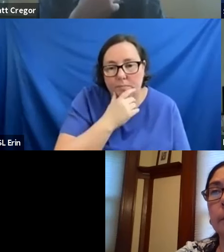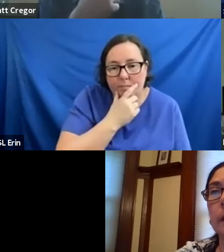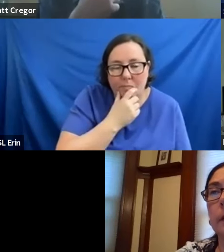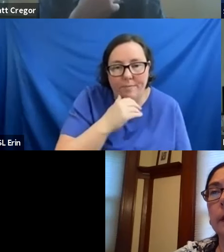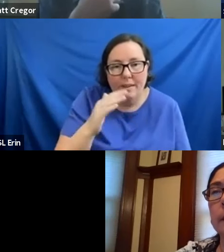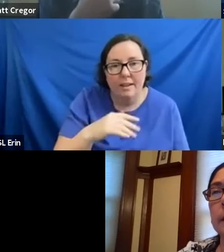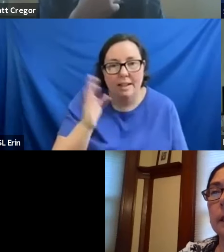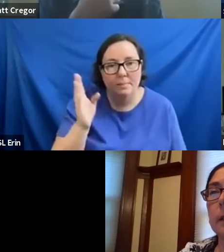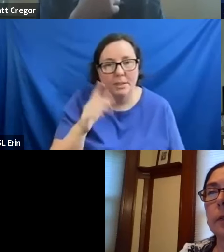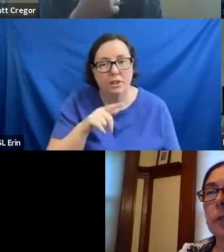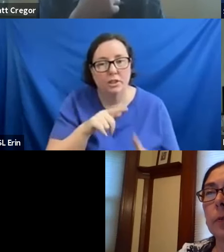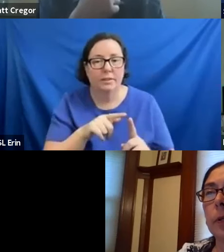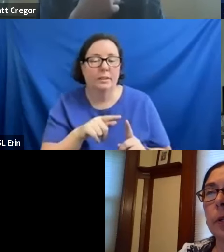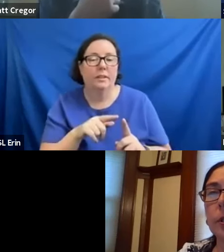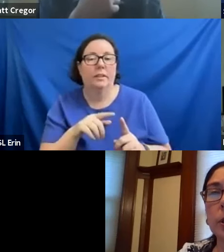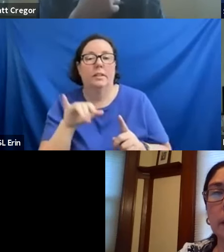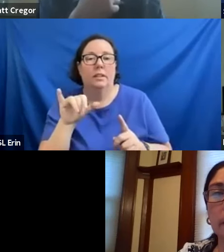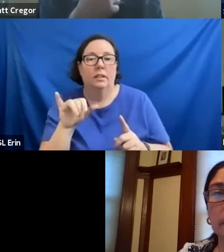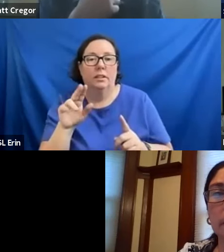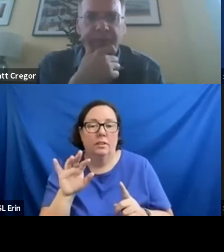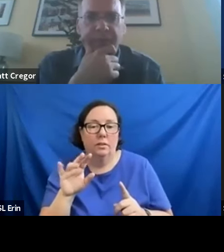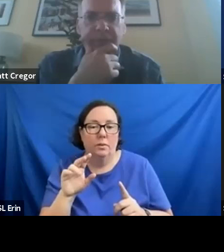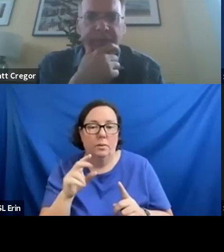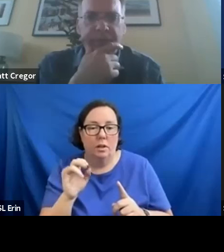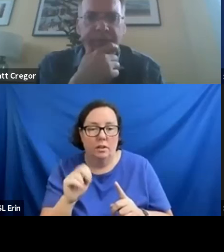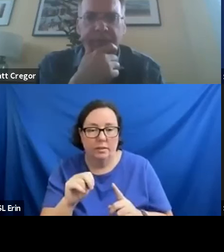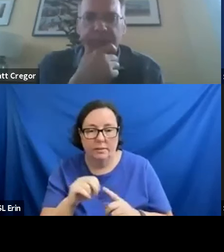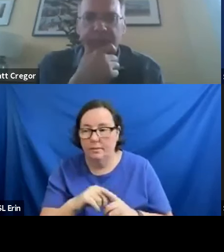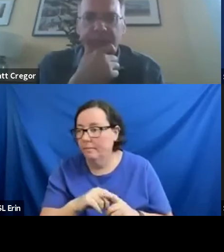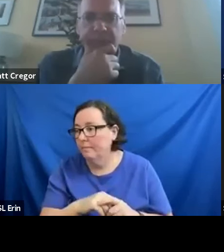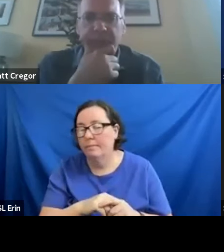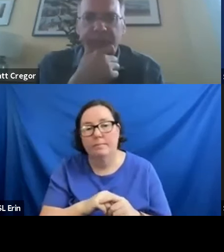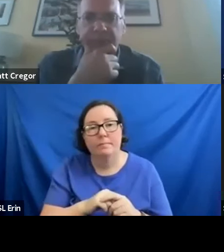Next speaker is Yuhong Jia.